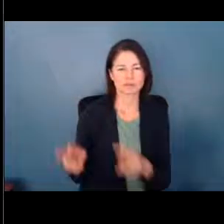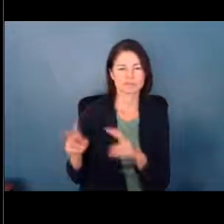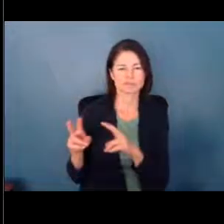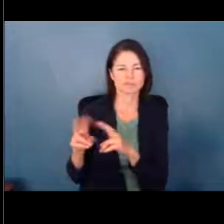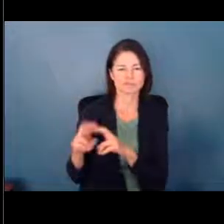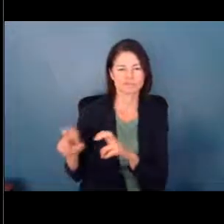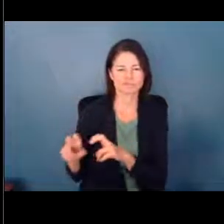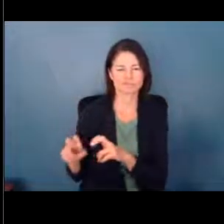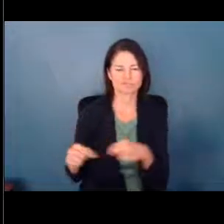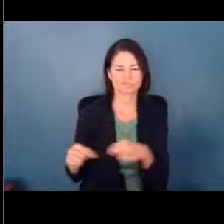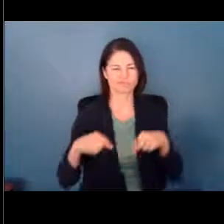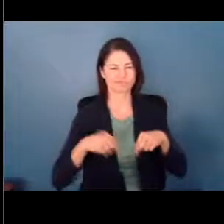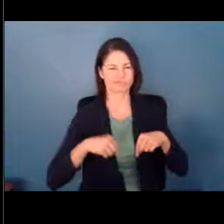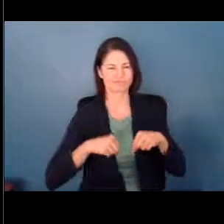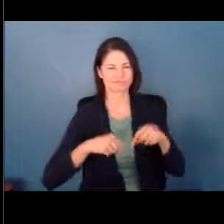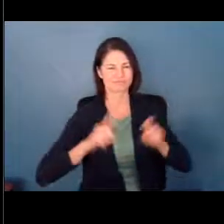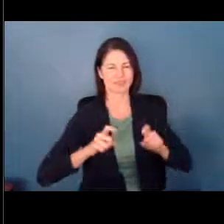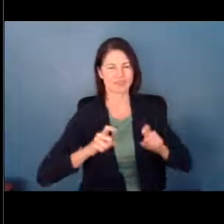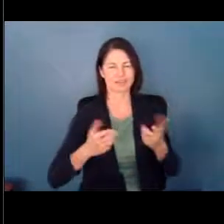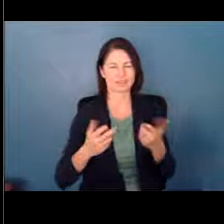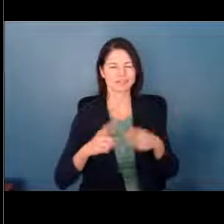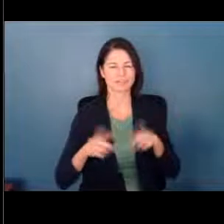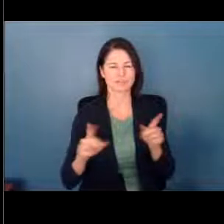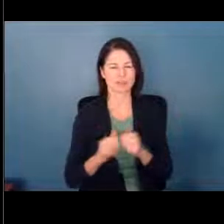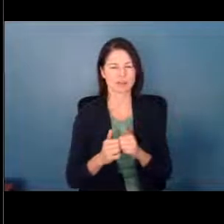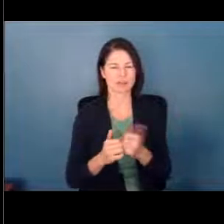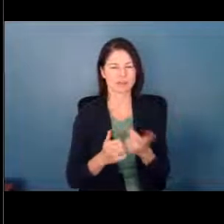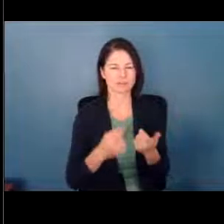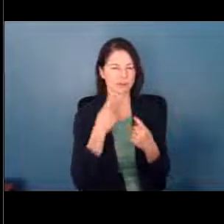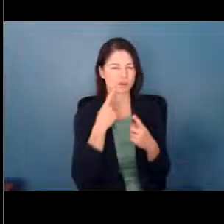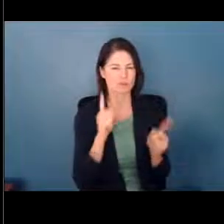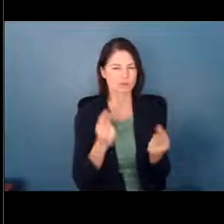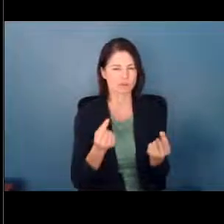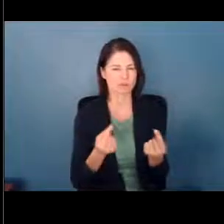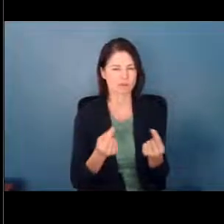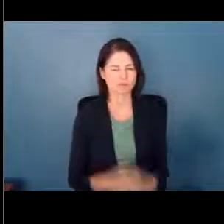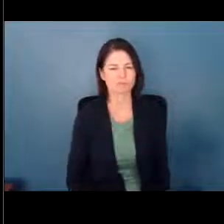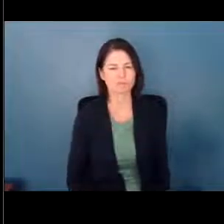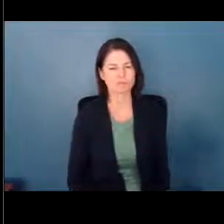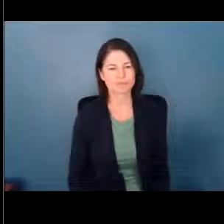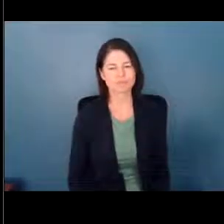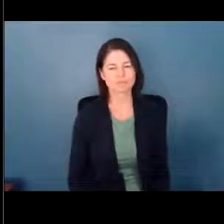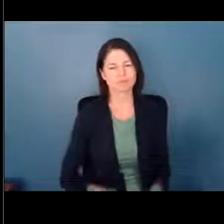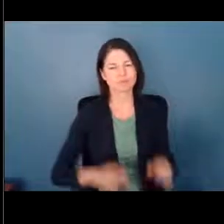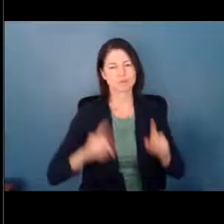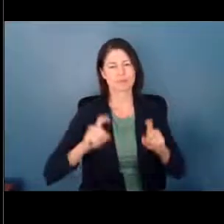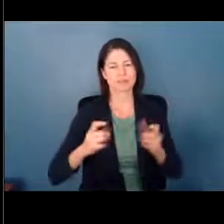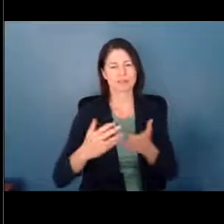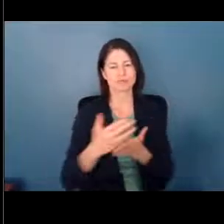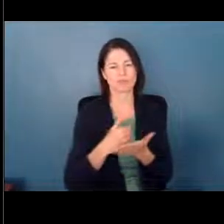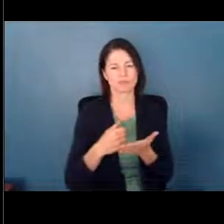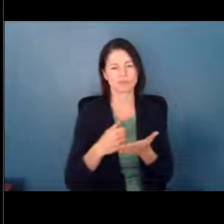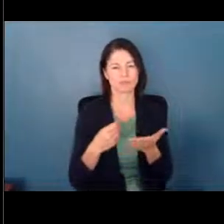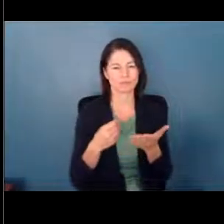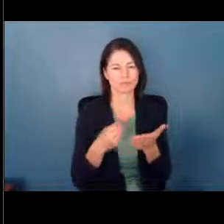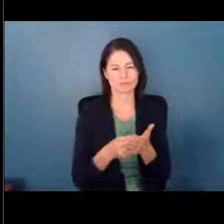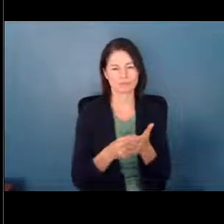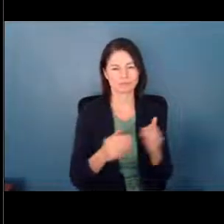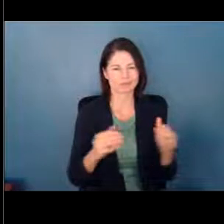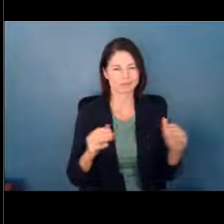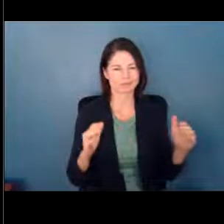our understanding was we wanted to see how, basically just test revenue collection, and then also see the impact of the